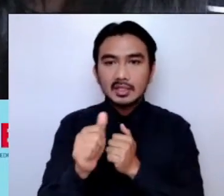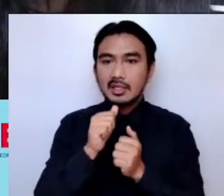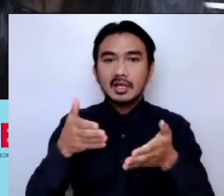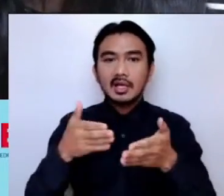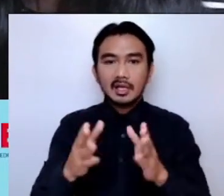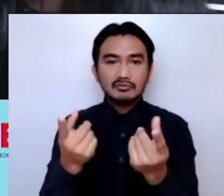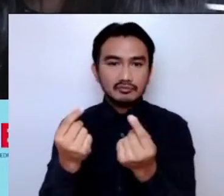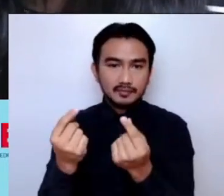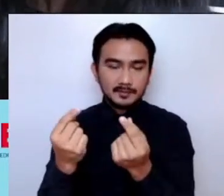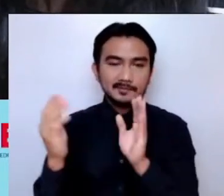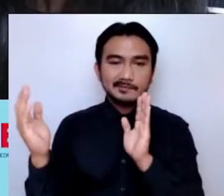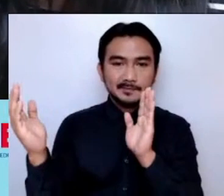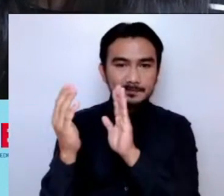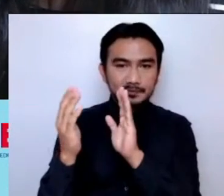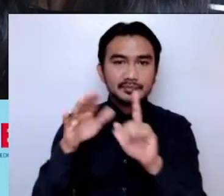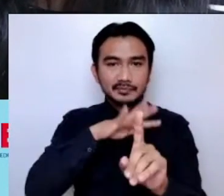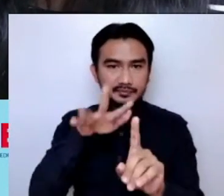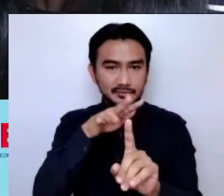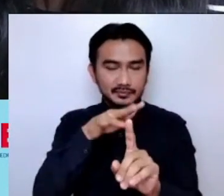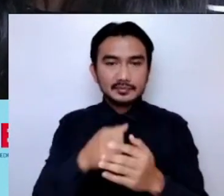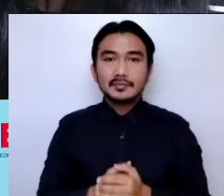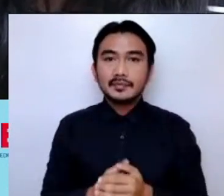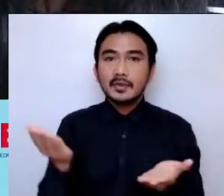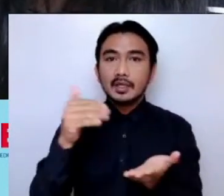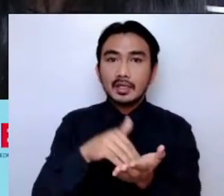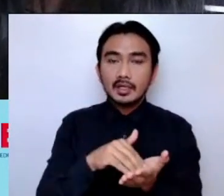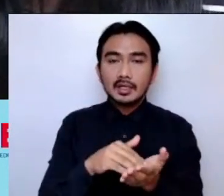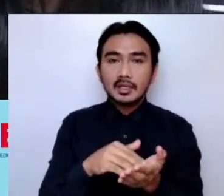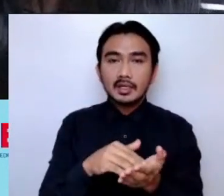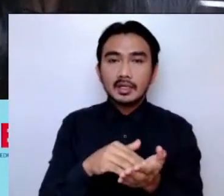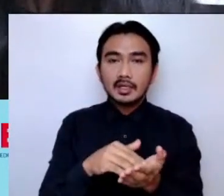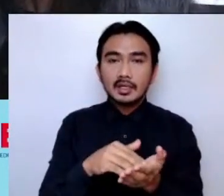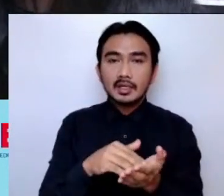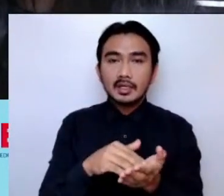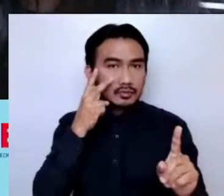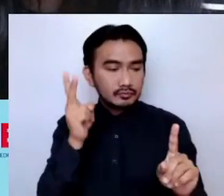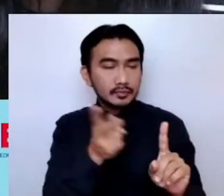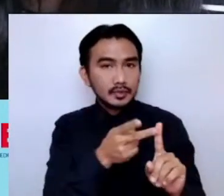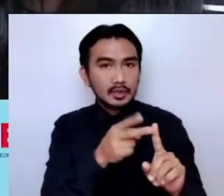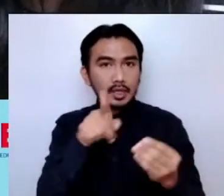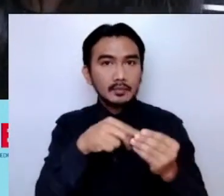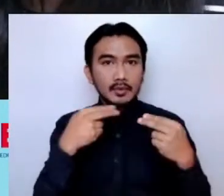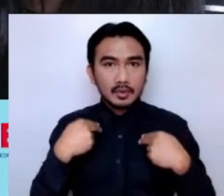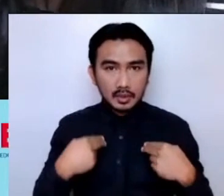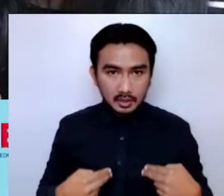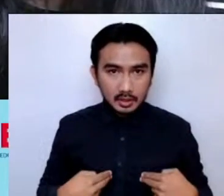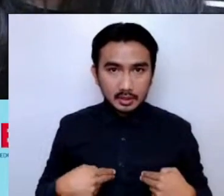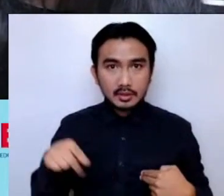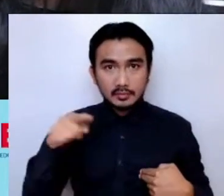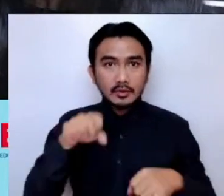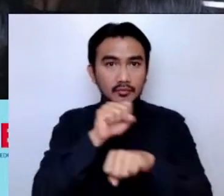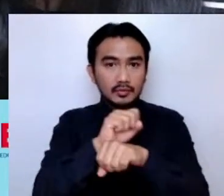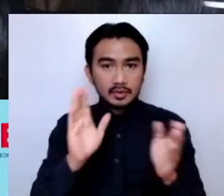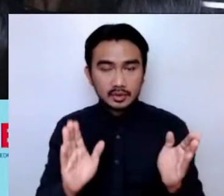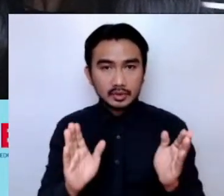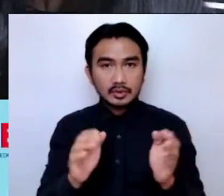on-site classroom observation. So again, let us prioritize the health and safety of employees. So even if